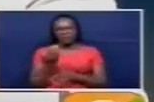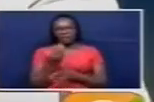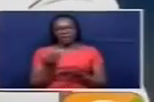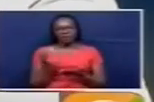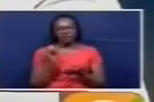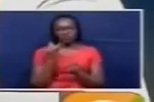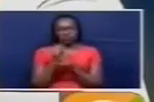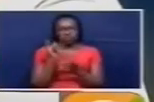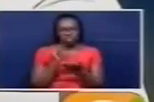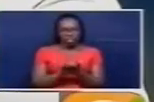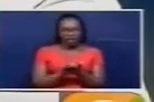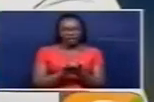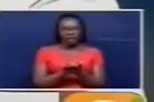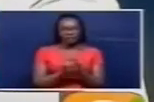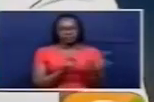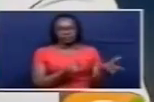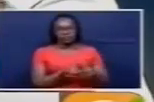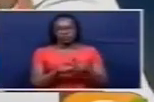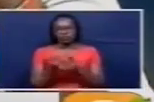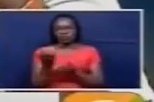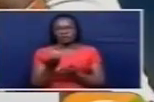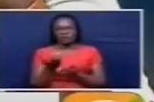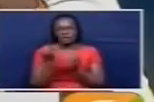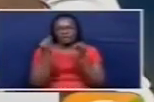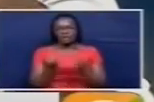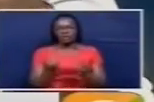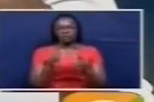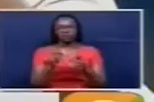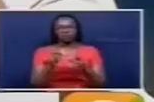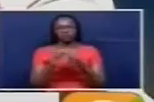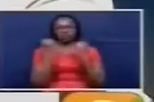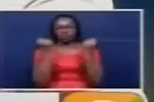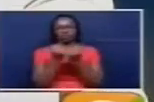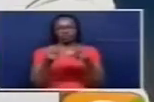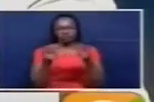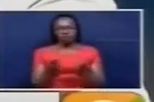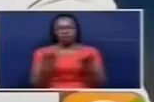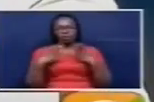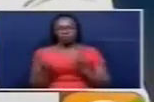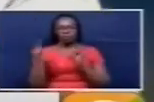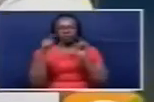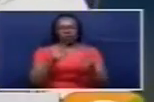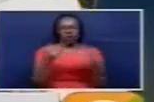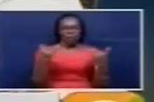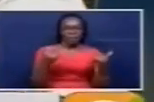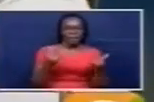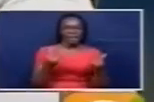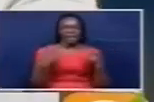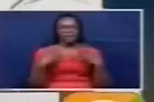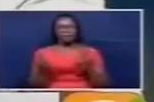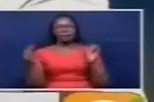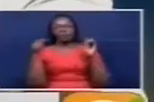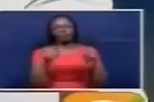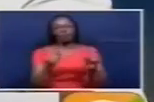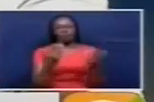we need to build a new social halls. People can go, be able to go, play. They can be able to go. It's also a community center. But last week I